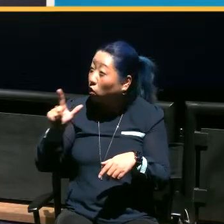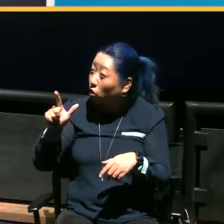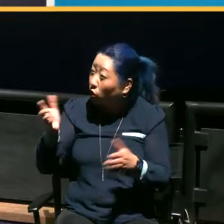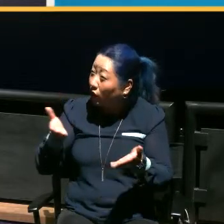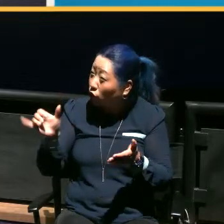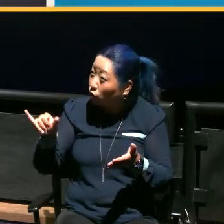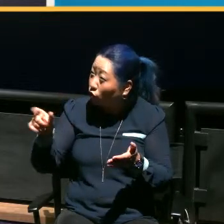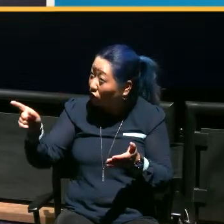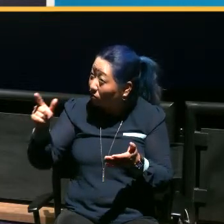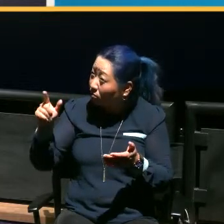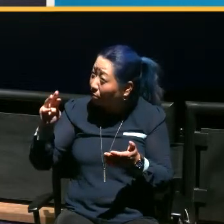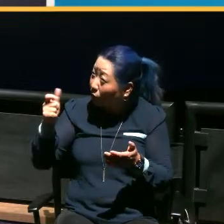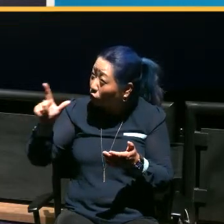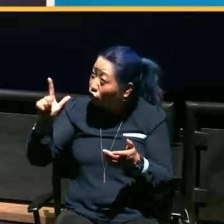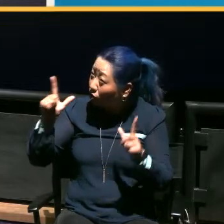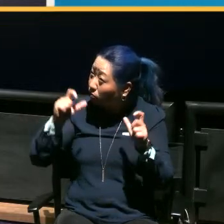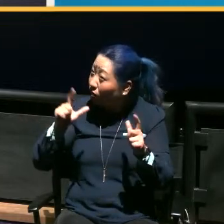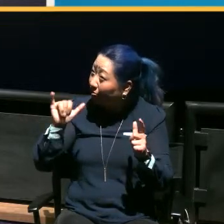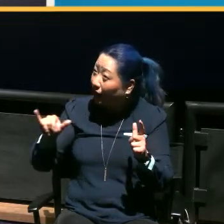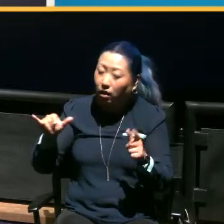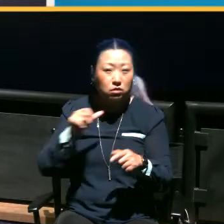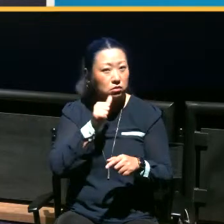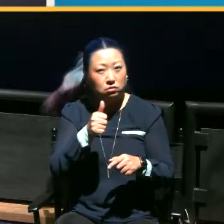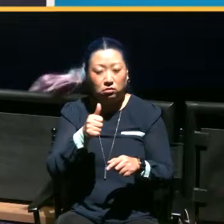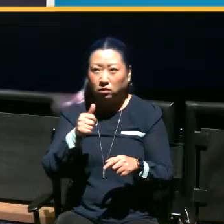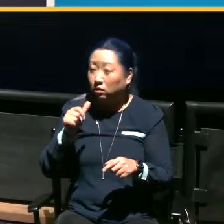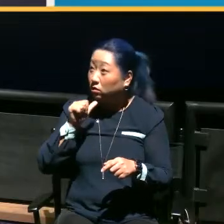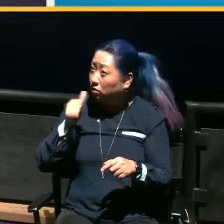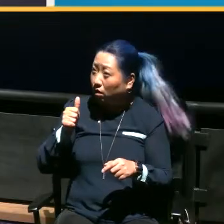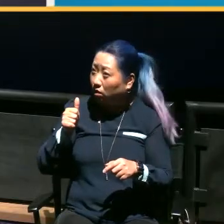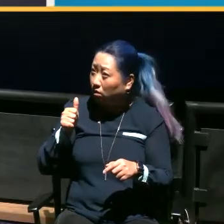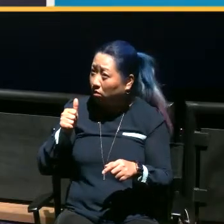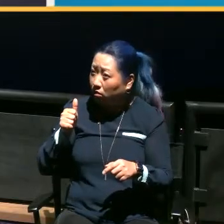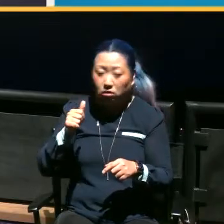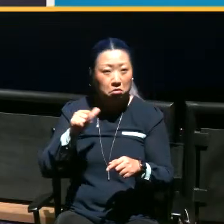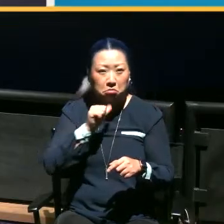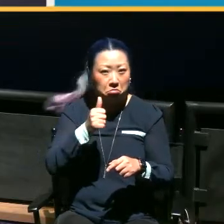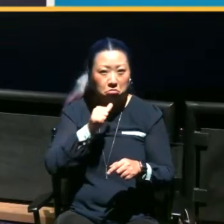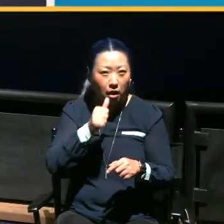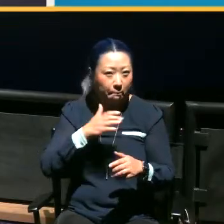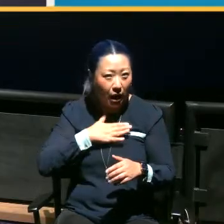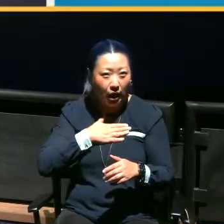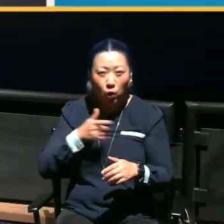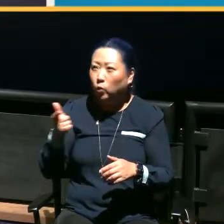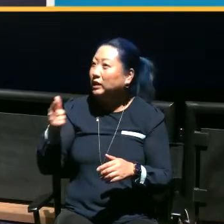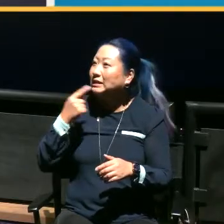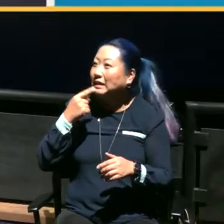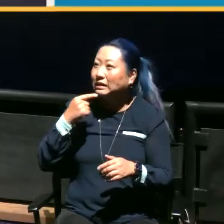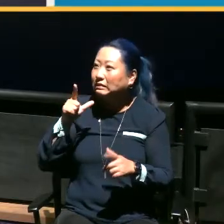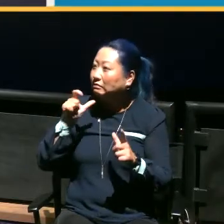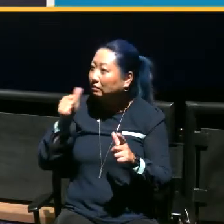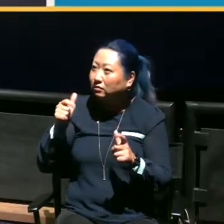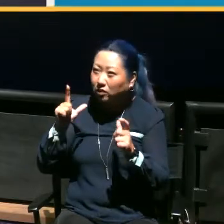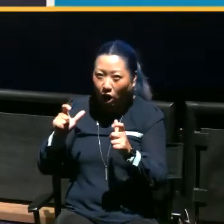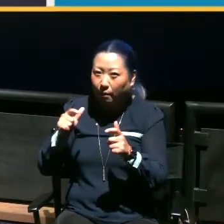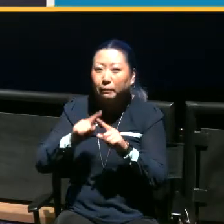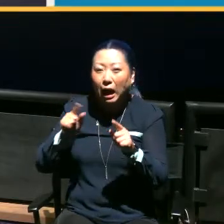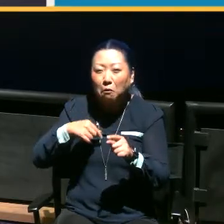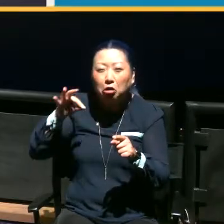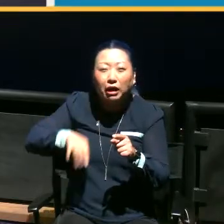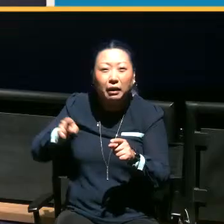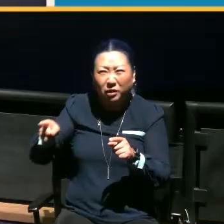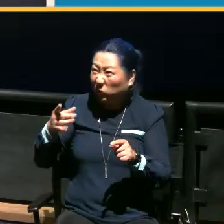this photo, Michael? You did? No, that's not Michael. Okay, Michael says no, but I'll give him credit anyway. You don't like the photo, Mike? Is it a good?